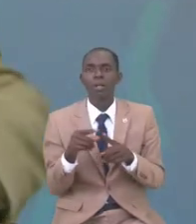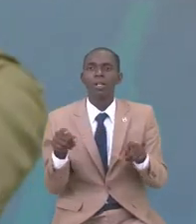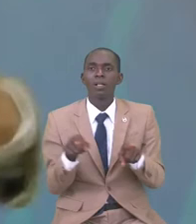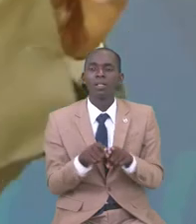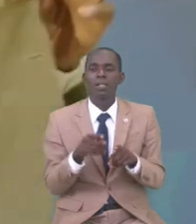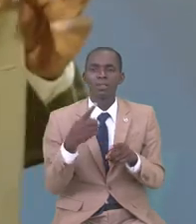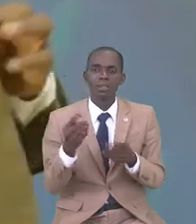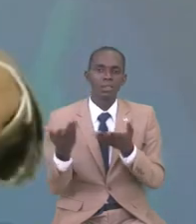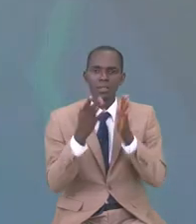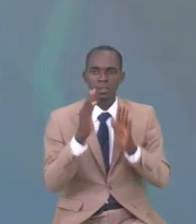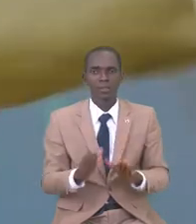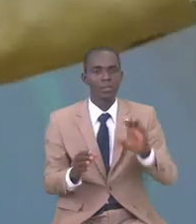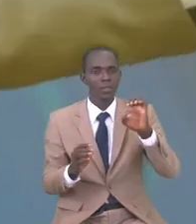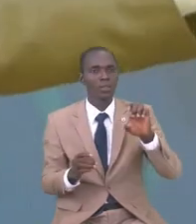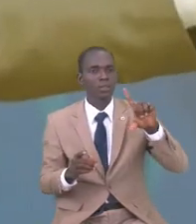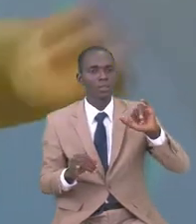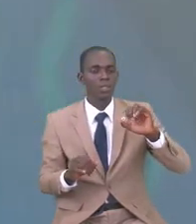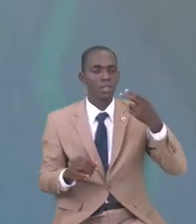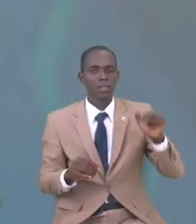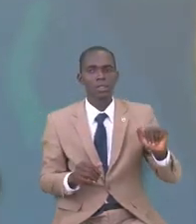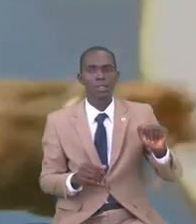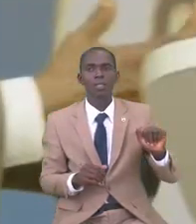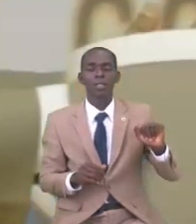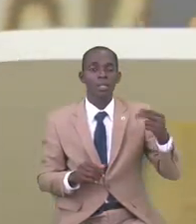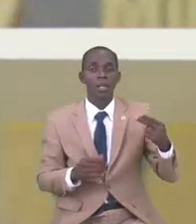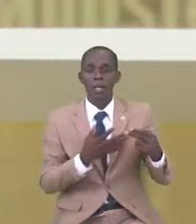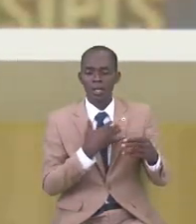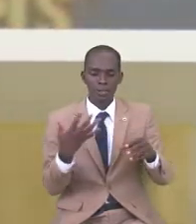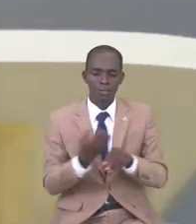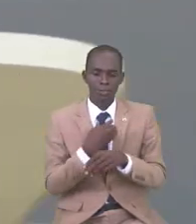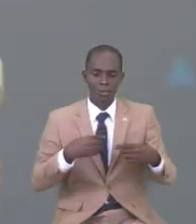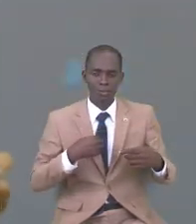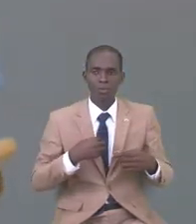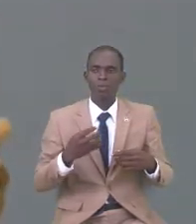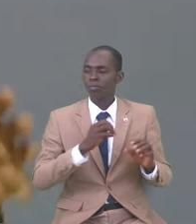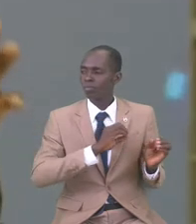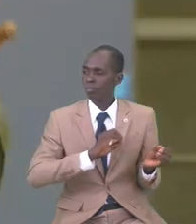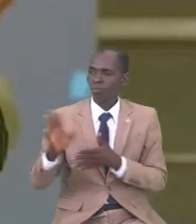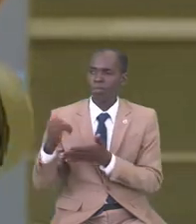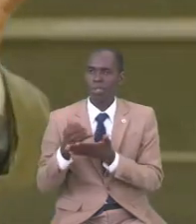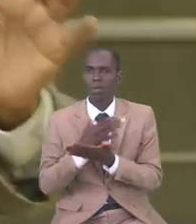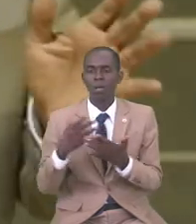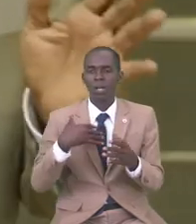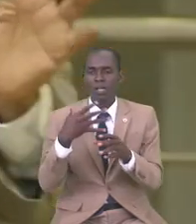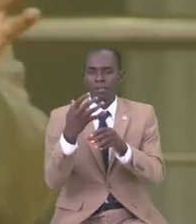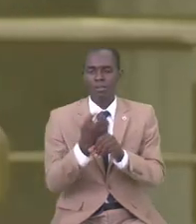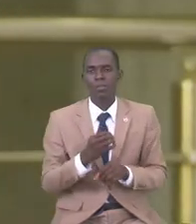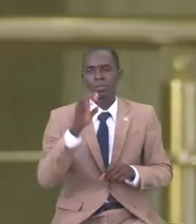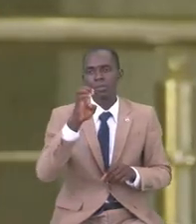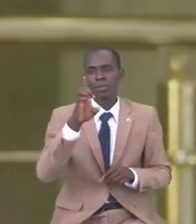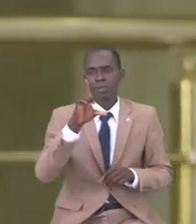Elisha took off his clothes and threw it away and took the mantle of Elijah.